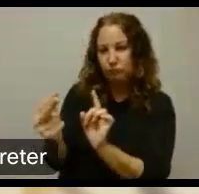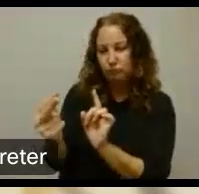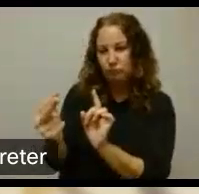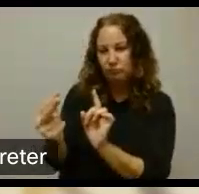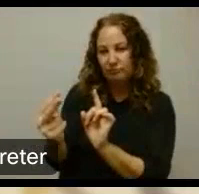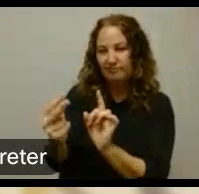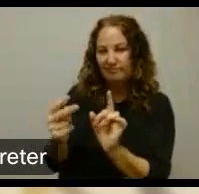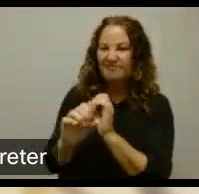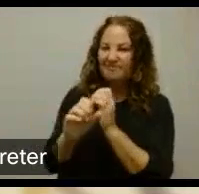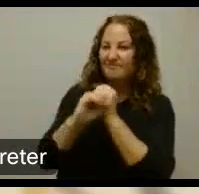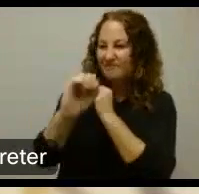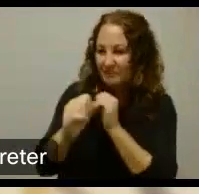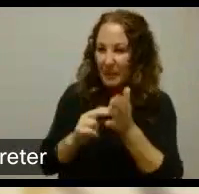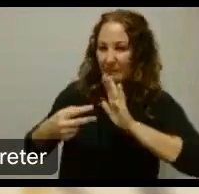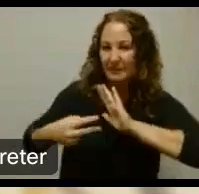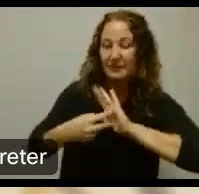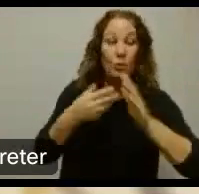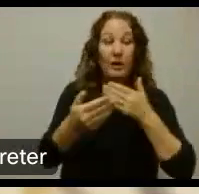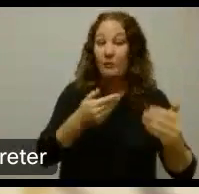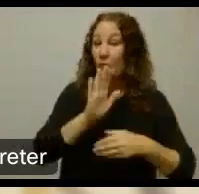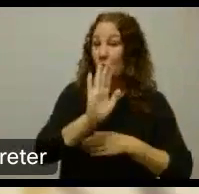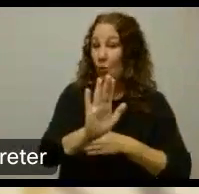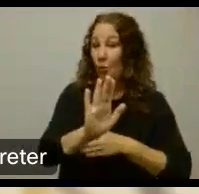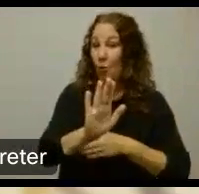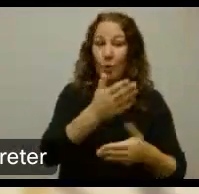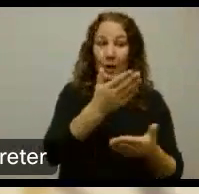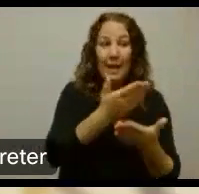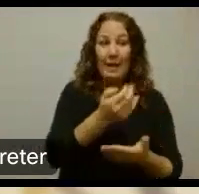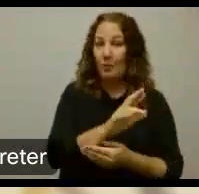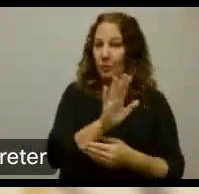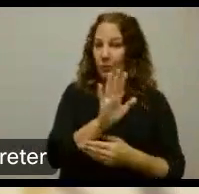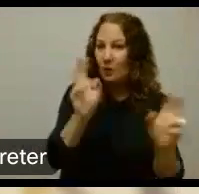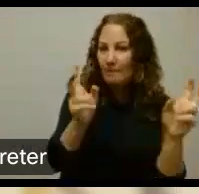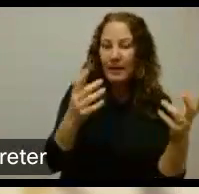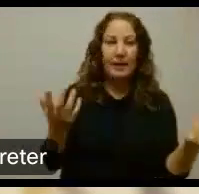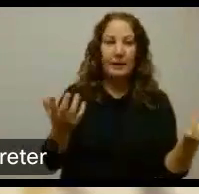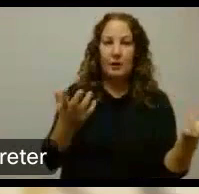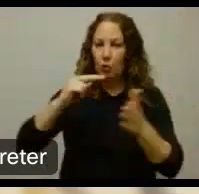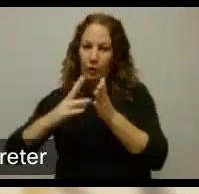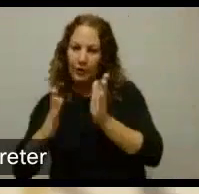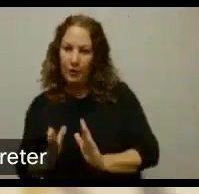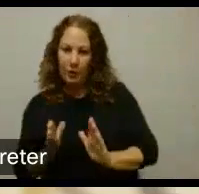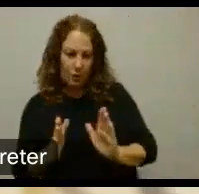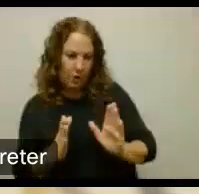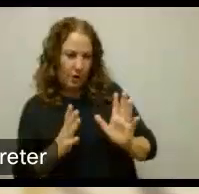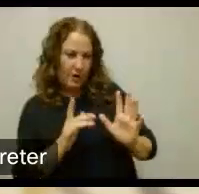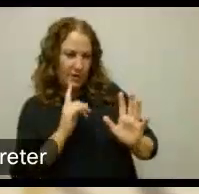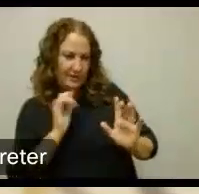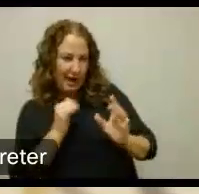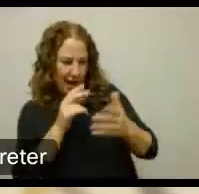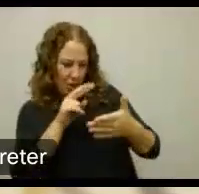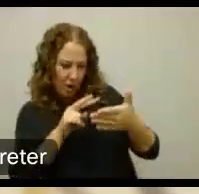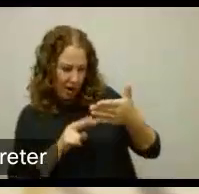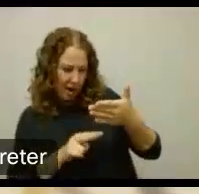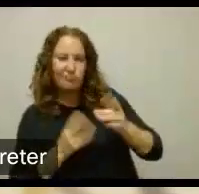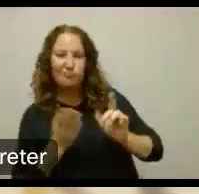further, so that whatever your claim is, whatever your topic is, your reader can be more and more convinced by that